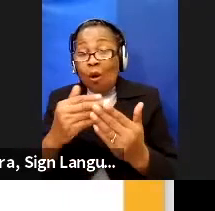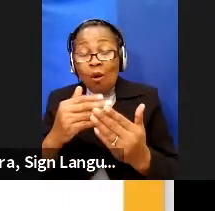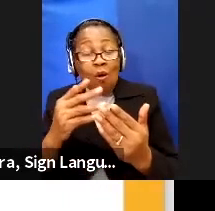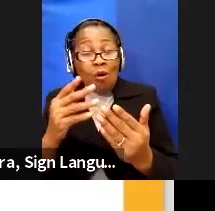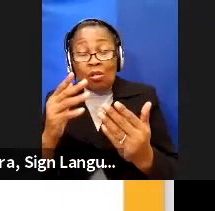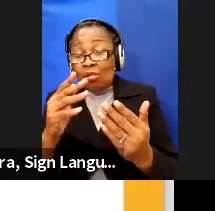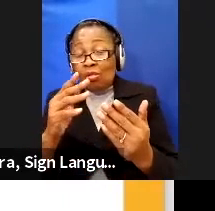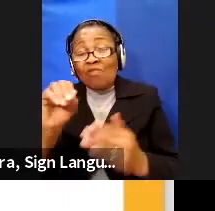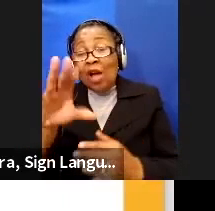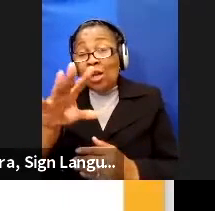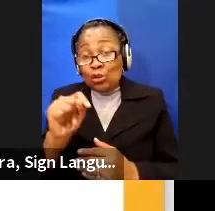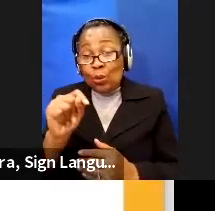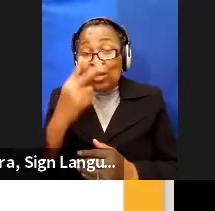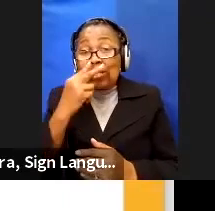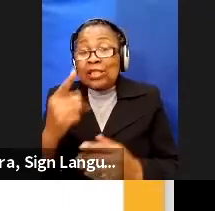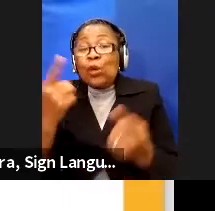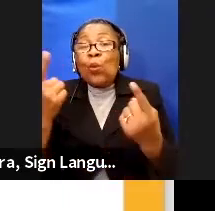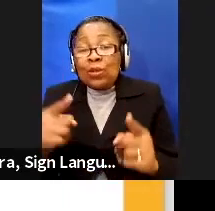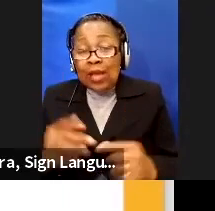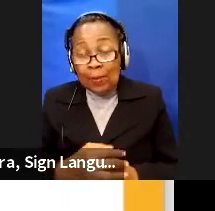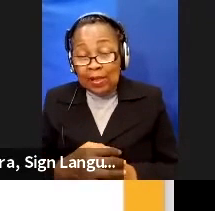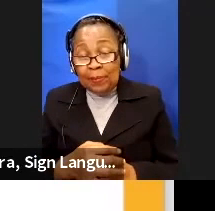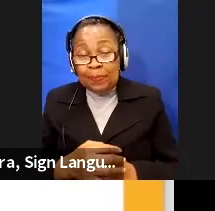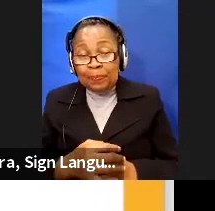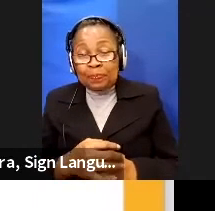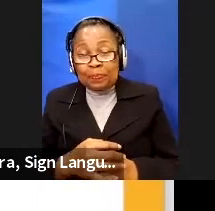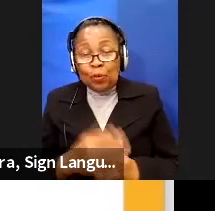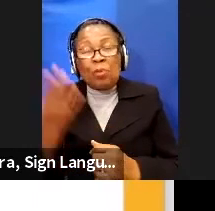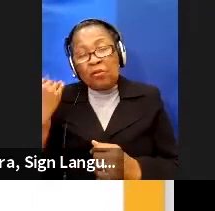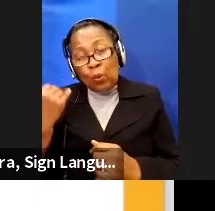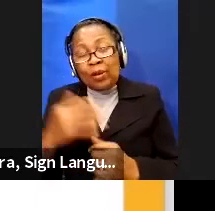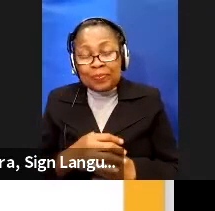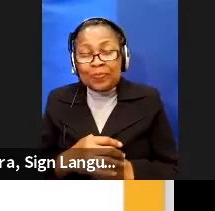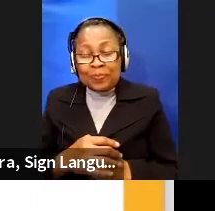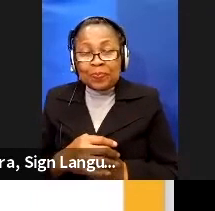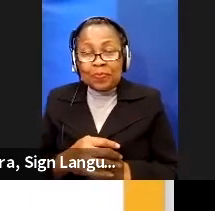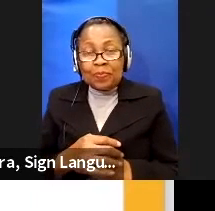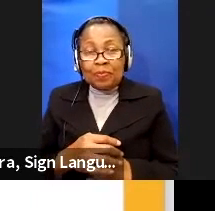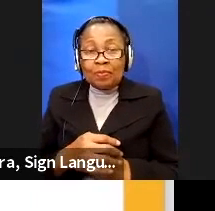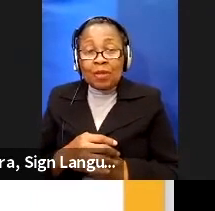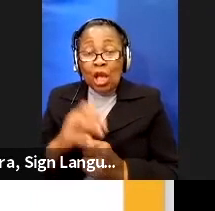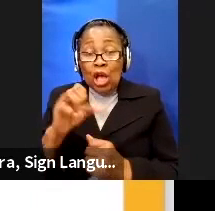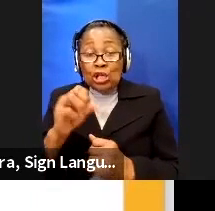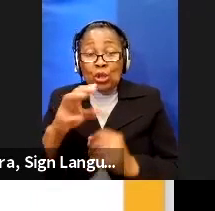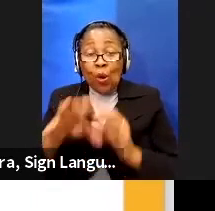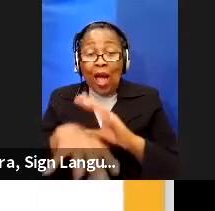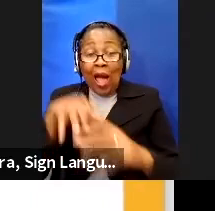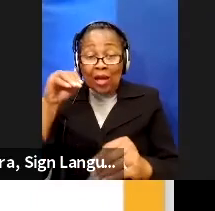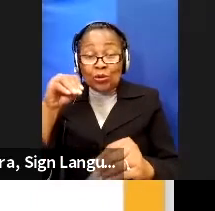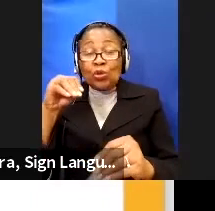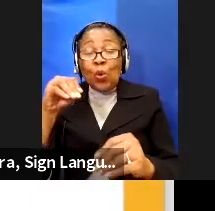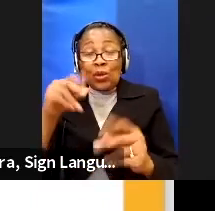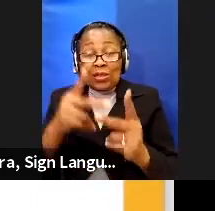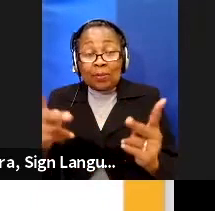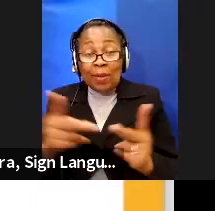all of October and see what was happening. Next slide. So outdoor spaces, we know